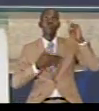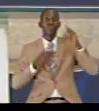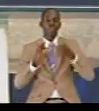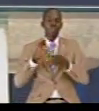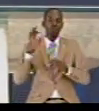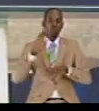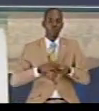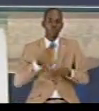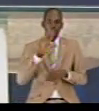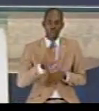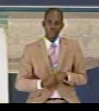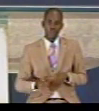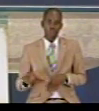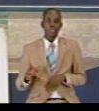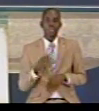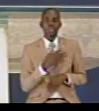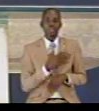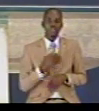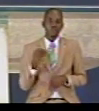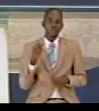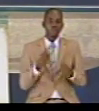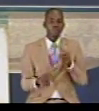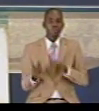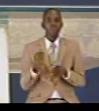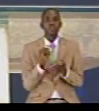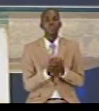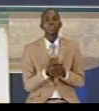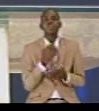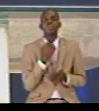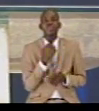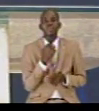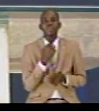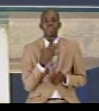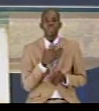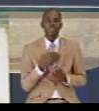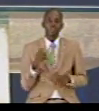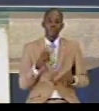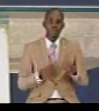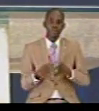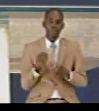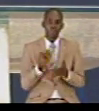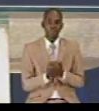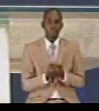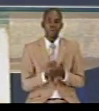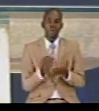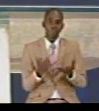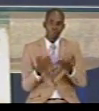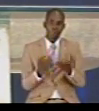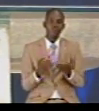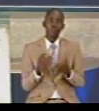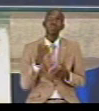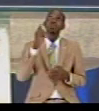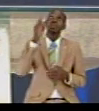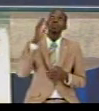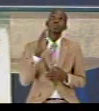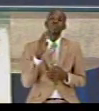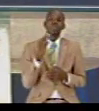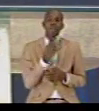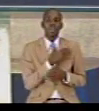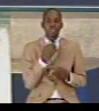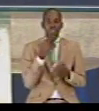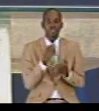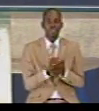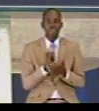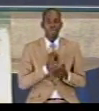seed. The people who thirst and the people who long after God. And it says, I'll pour